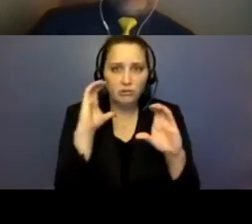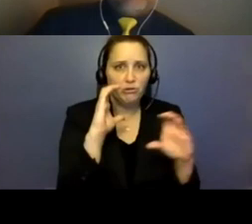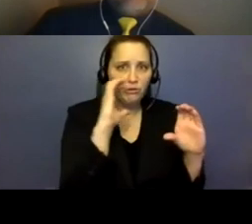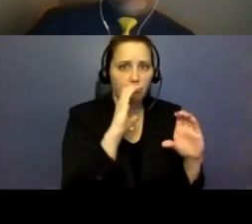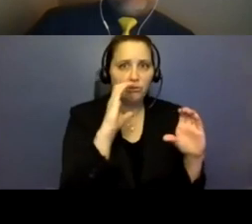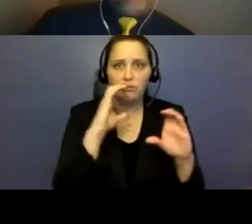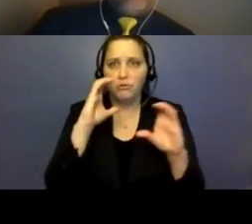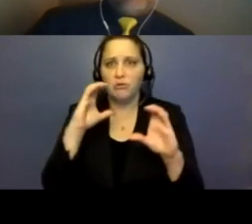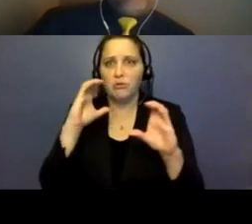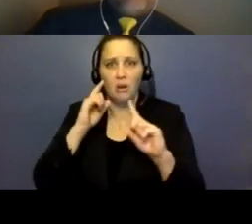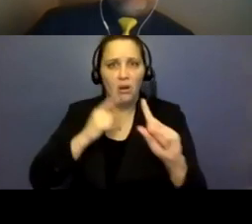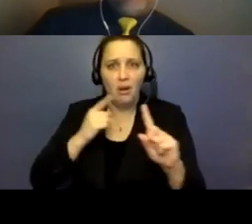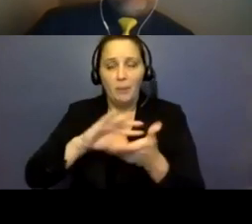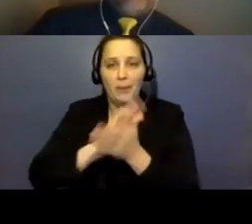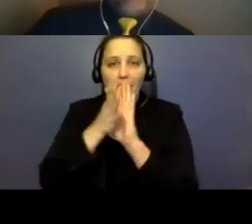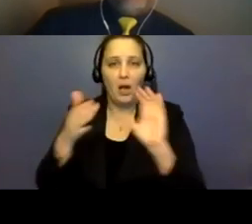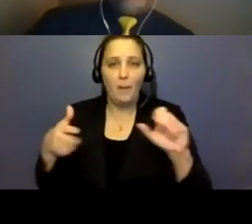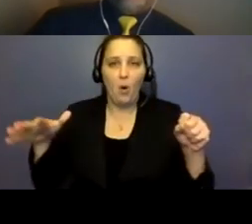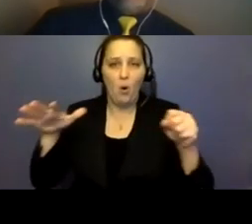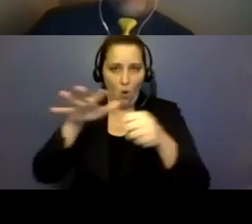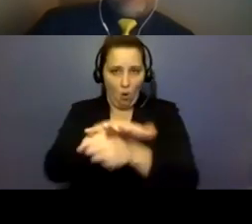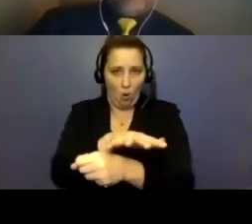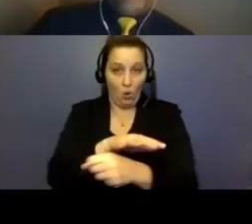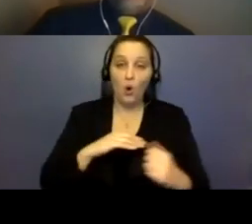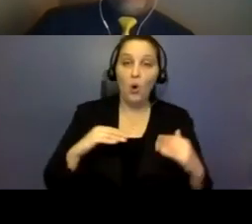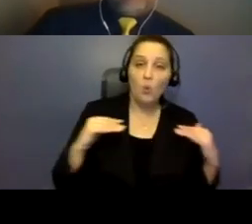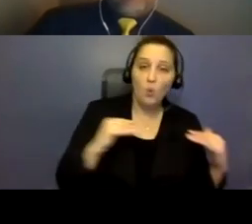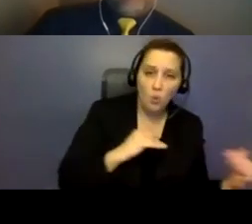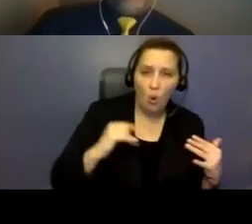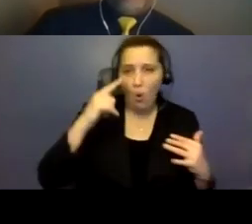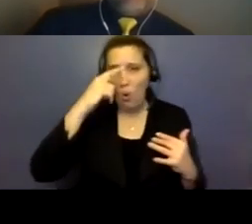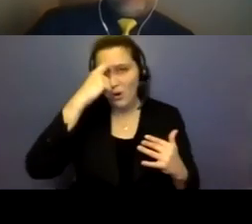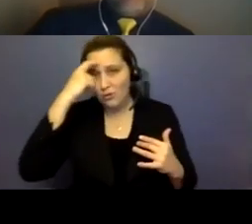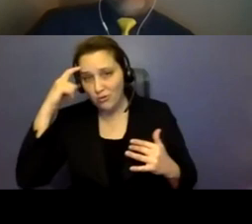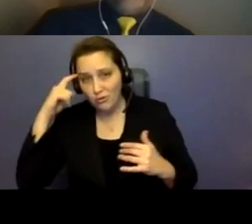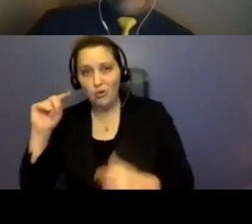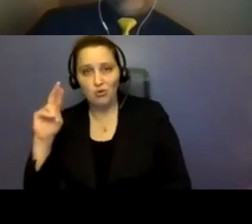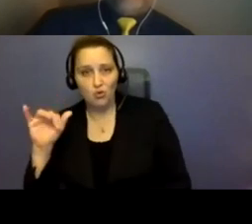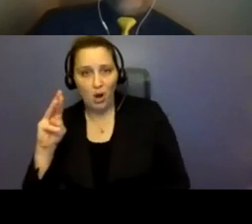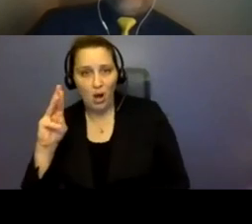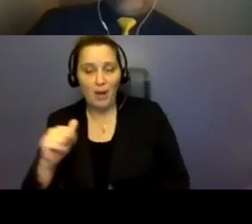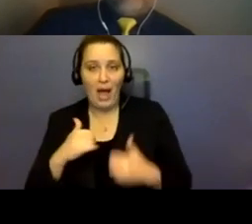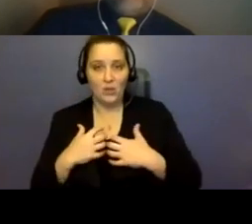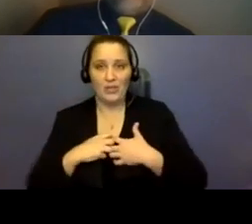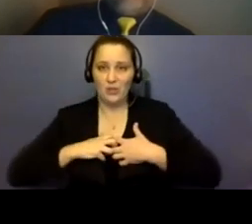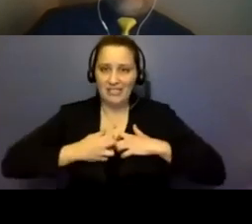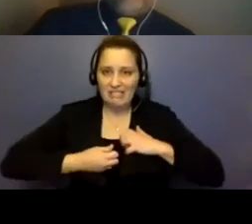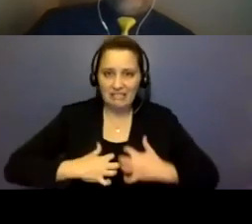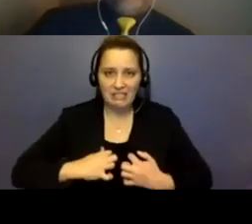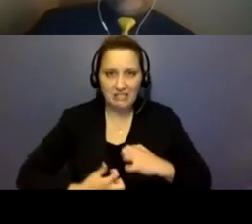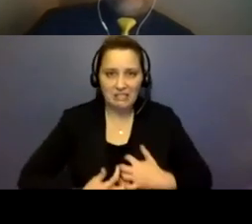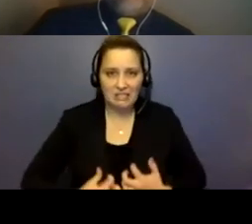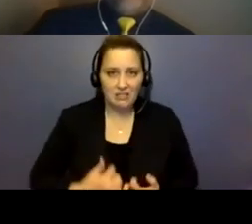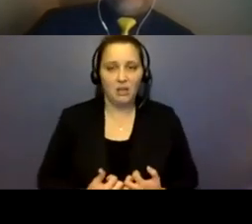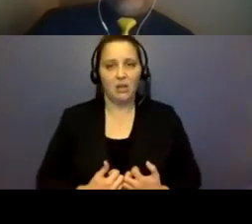the idea of being made whole. War and traumatic and trauma has a way of tearing us apart from what we think